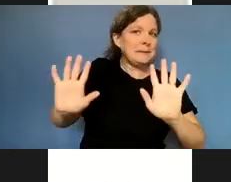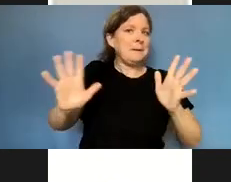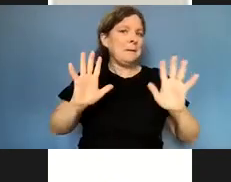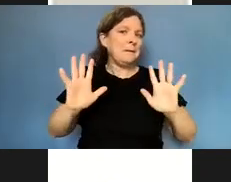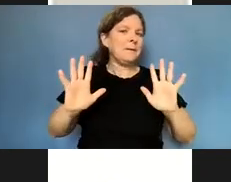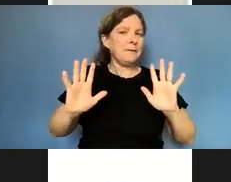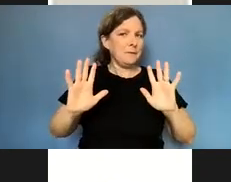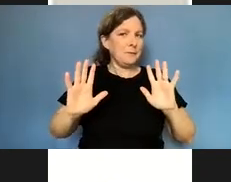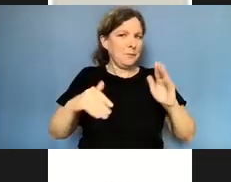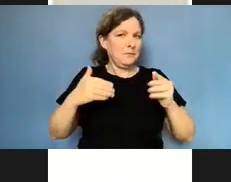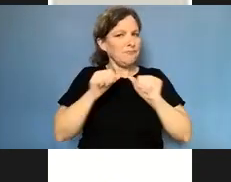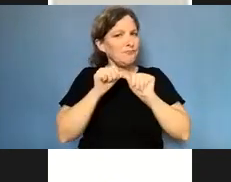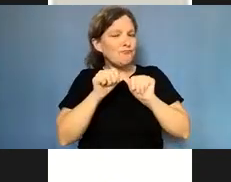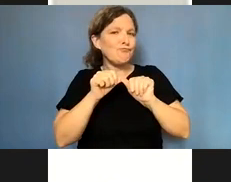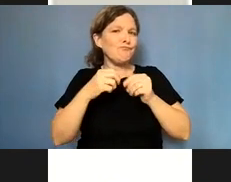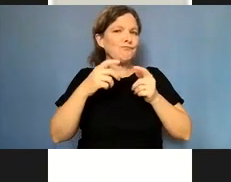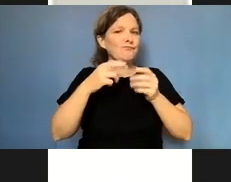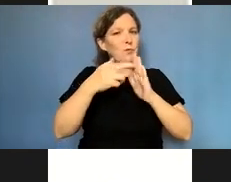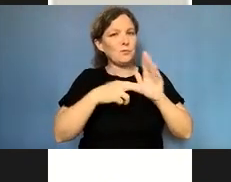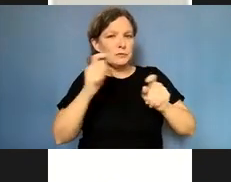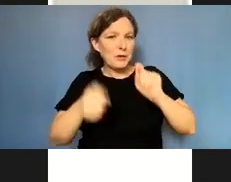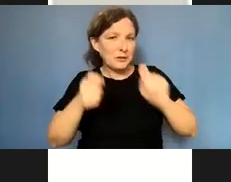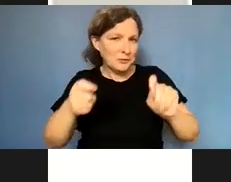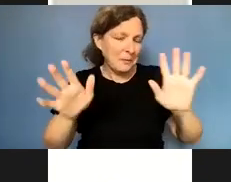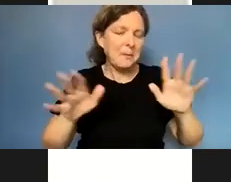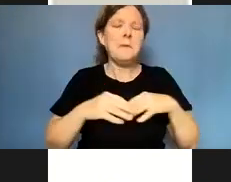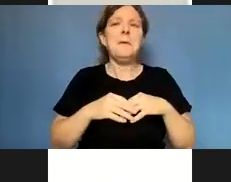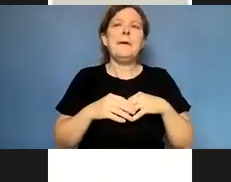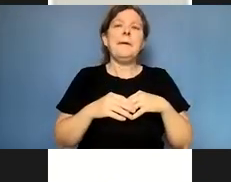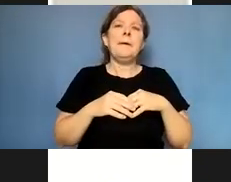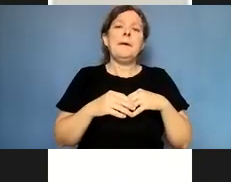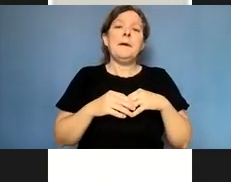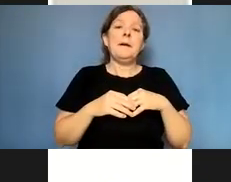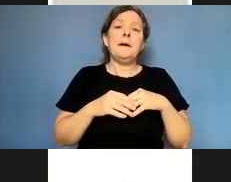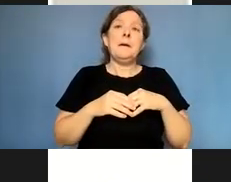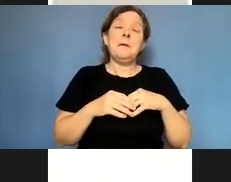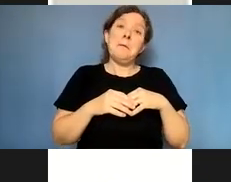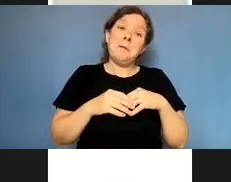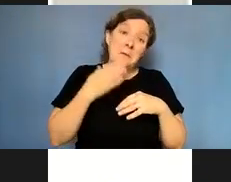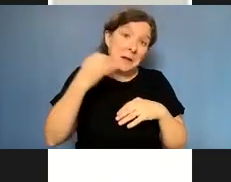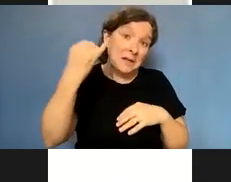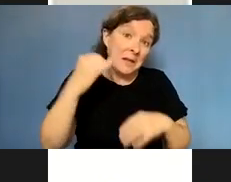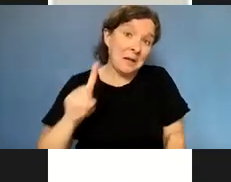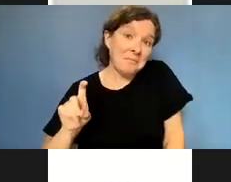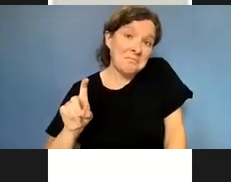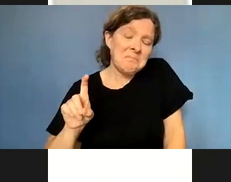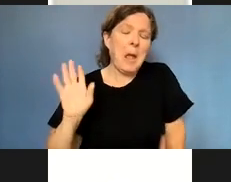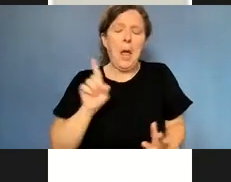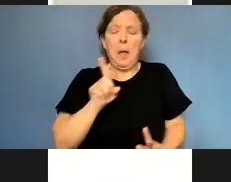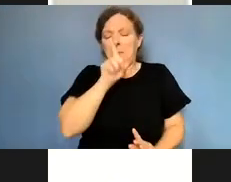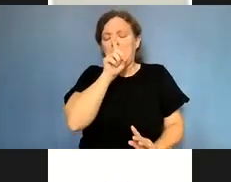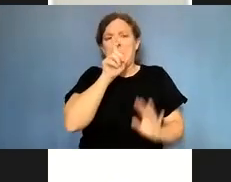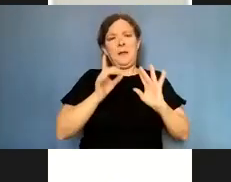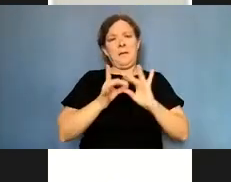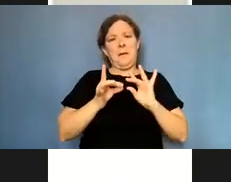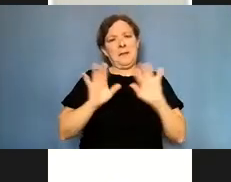continue to lift these, to start lifting these measures. Is it a good idea? I'm not going to comment on that, but it is a